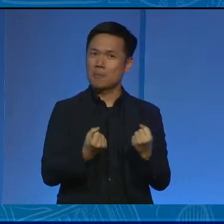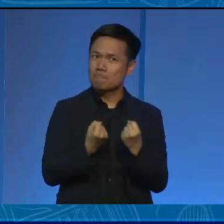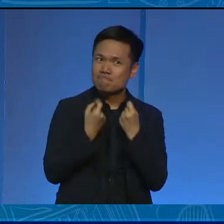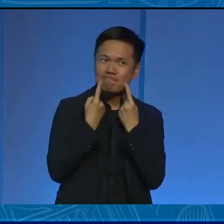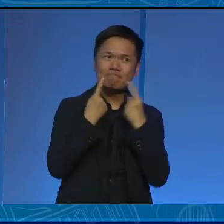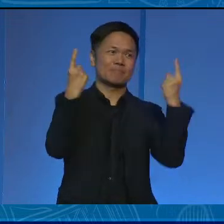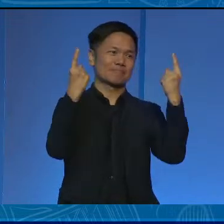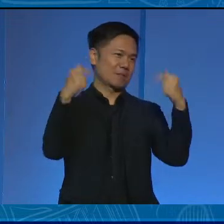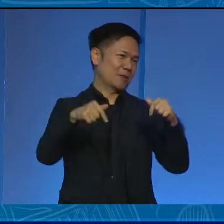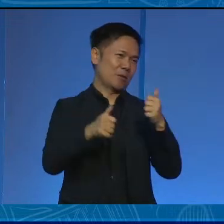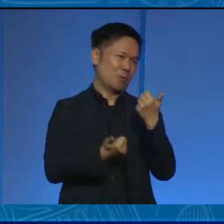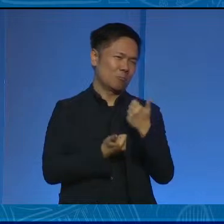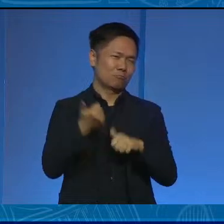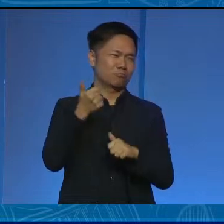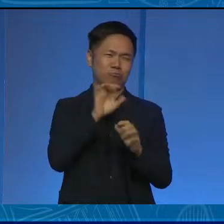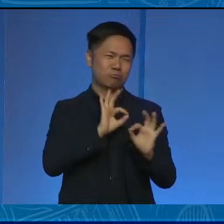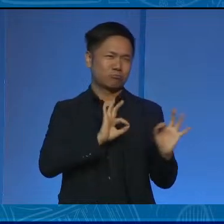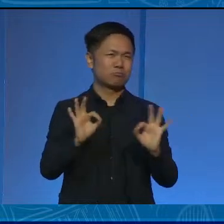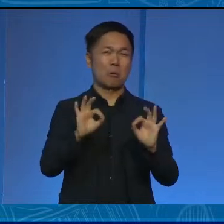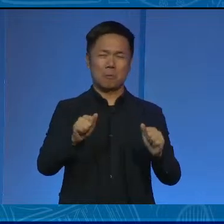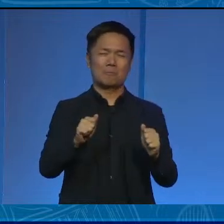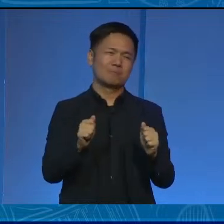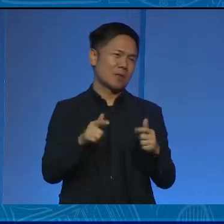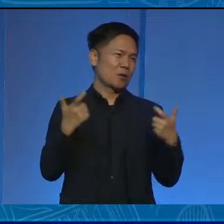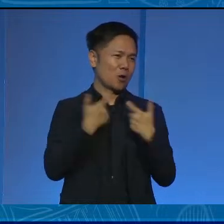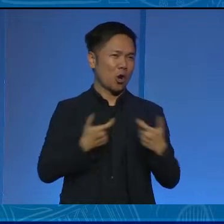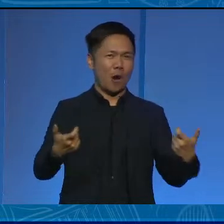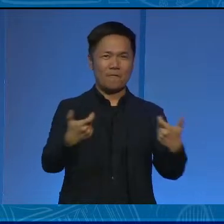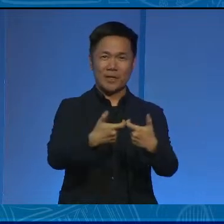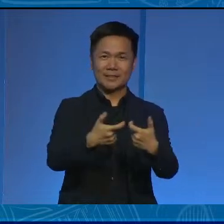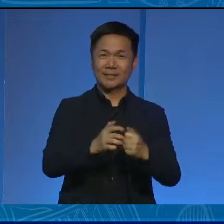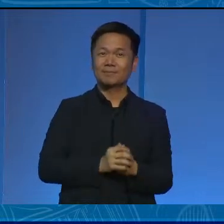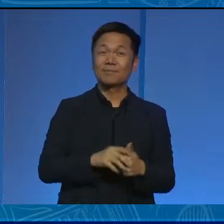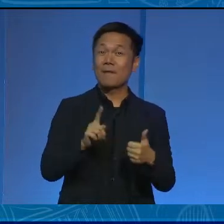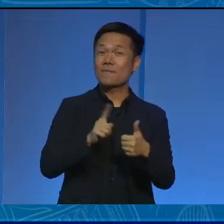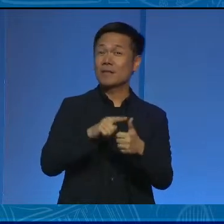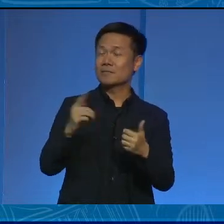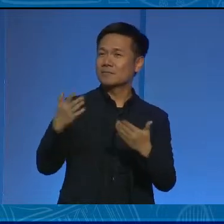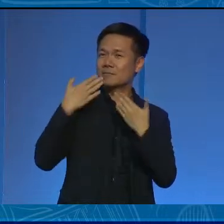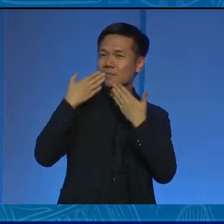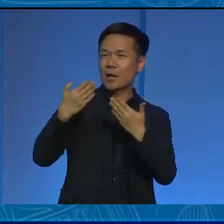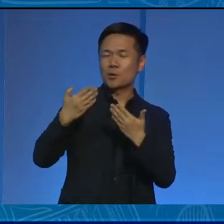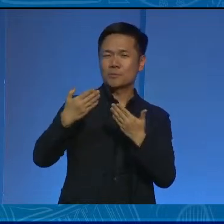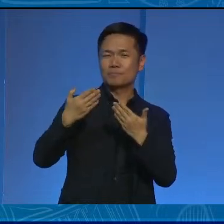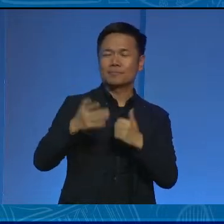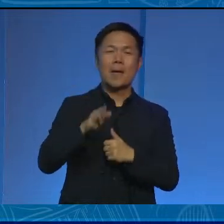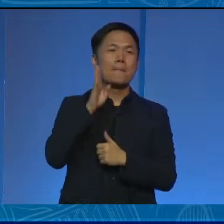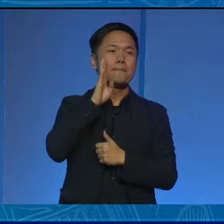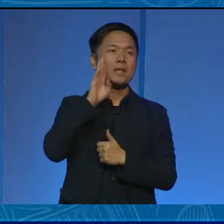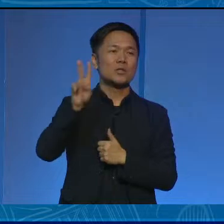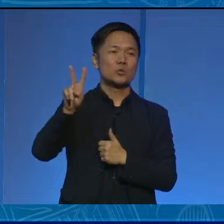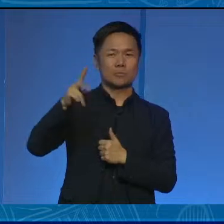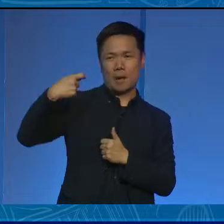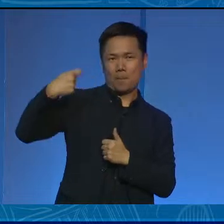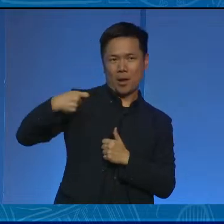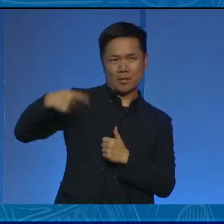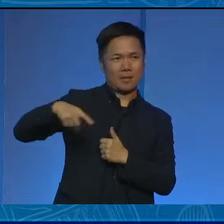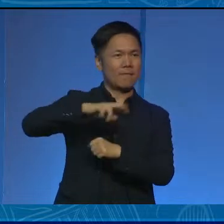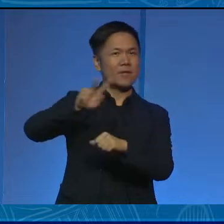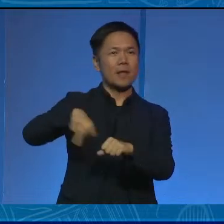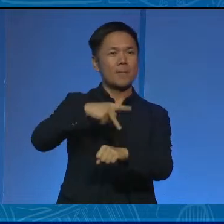conference. First of all, we thank His Excellency the President, President Ferdinand R. Marcos